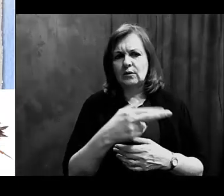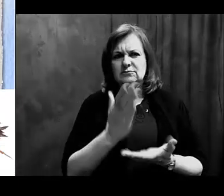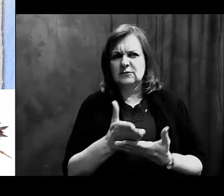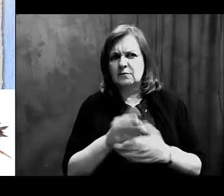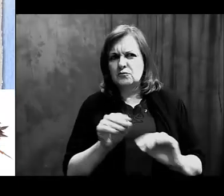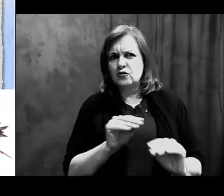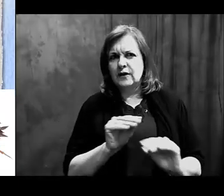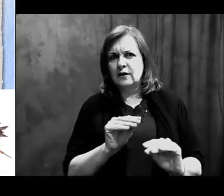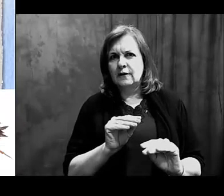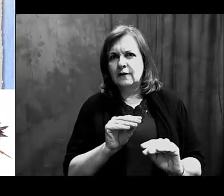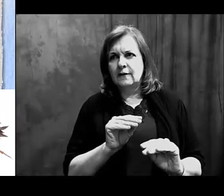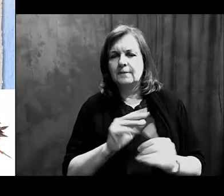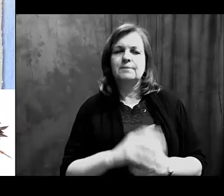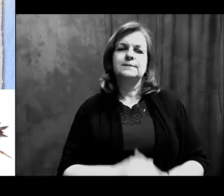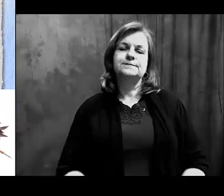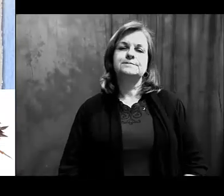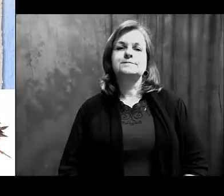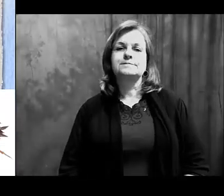or moving.